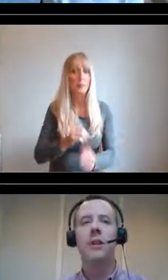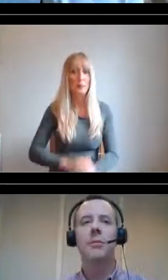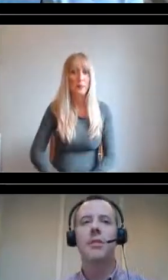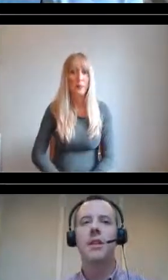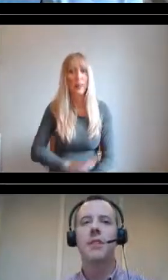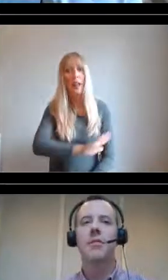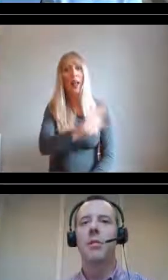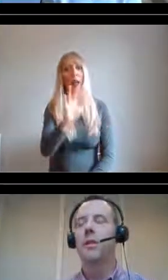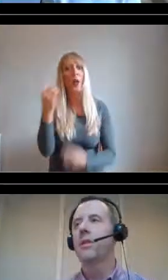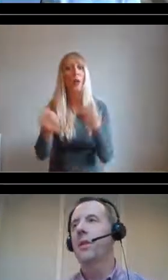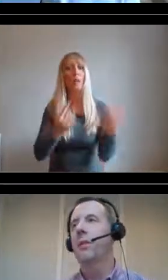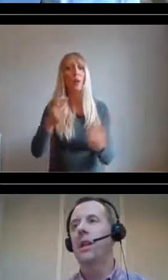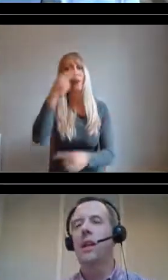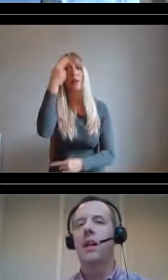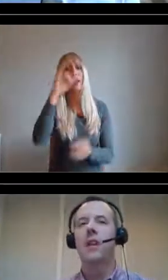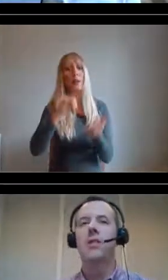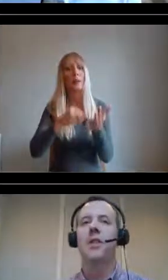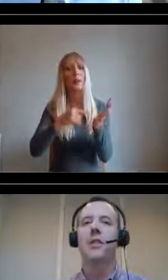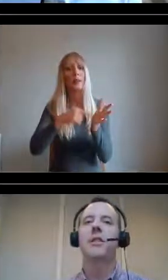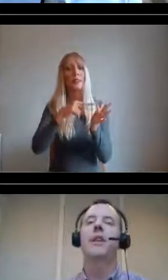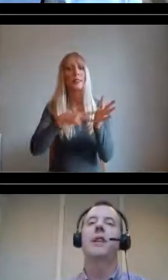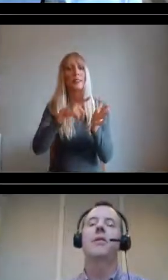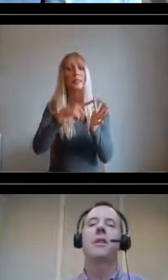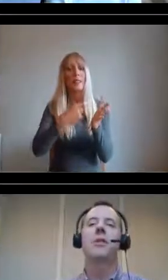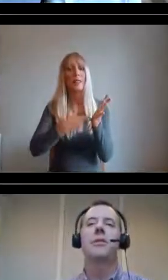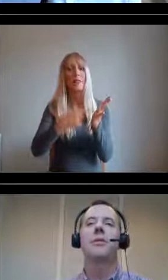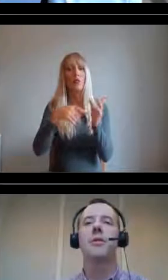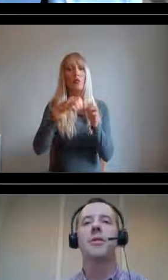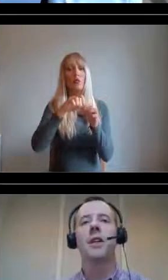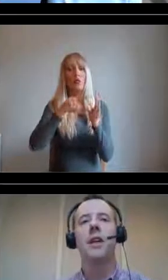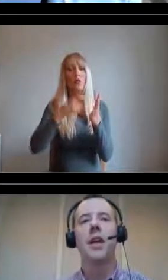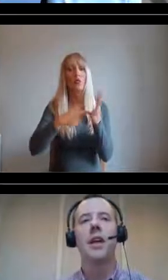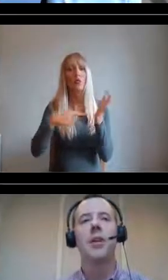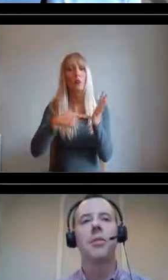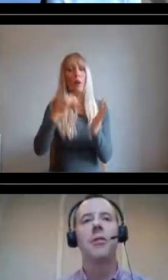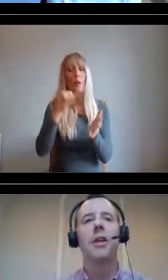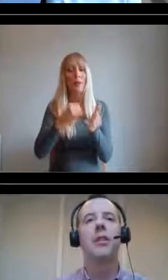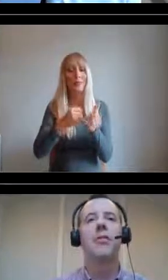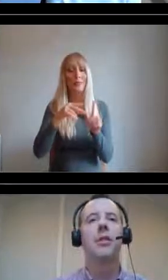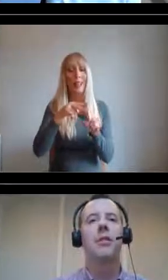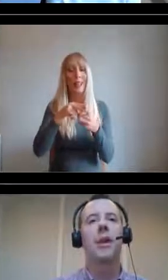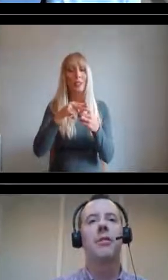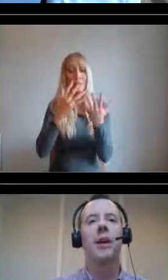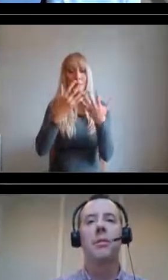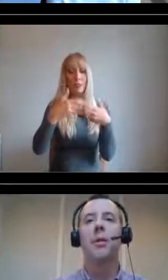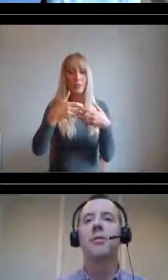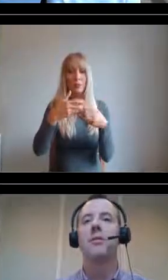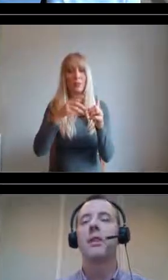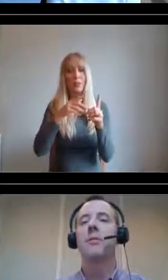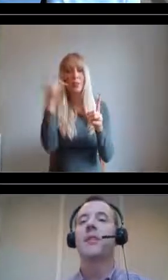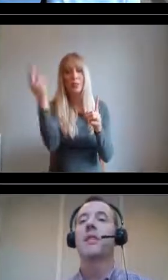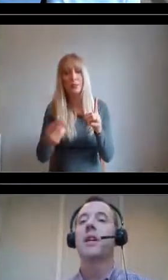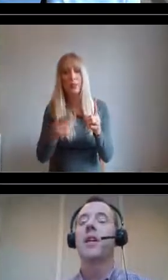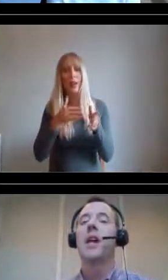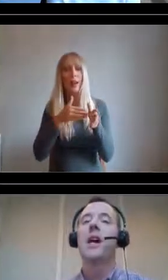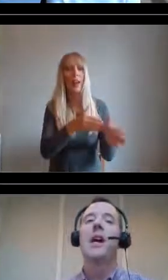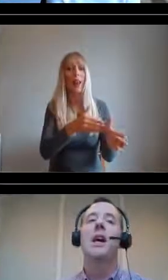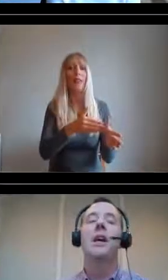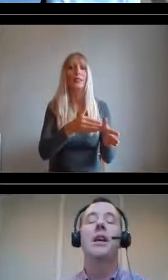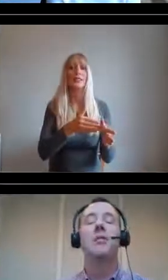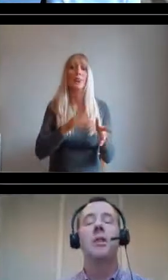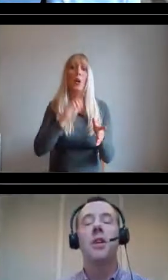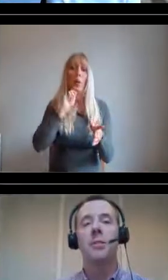Hello everyone, I'm Steve Roberts. I'm the Engineering Design Lead for Lower Thames Crossing, and I'll be running through many of our proposed refinements